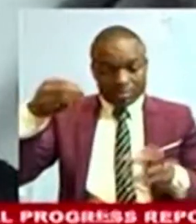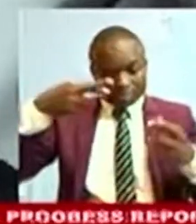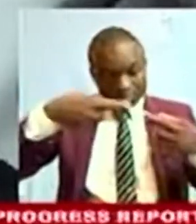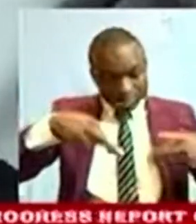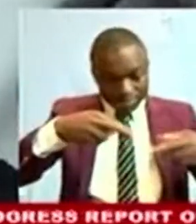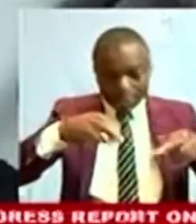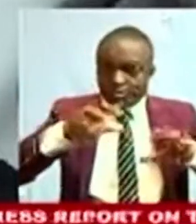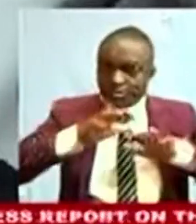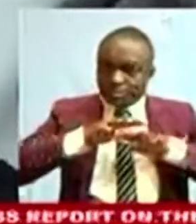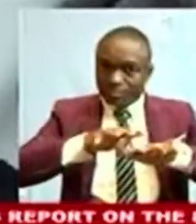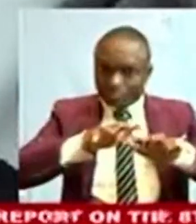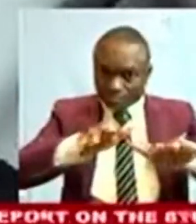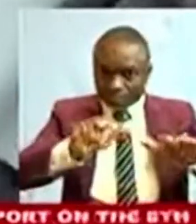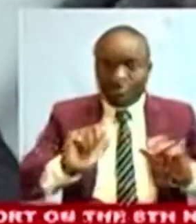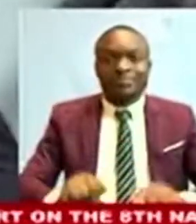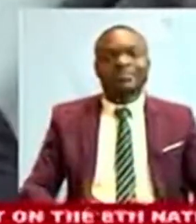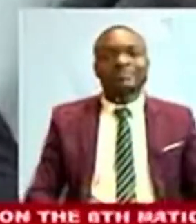disseminated.